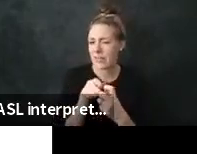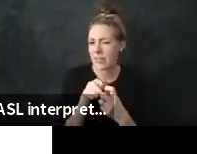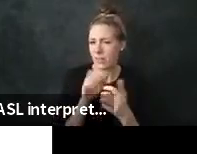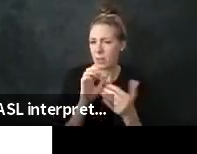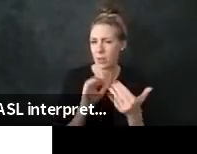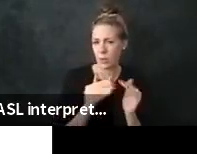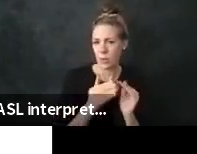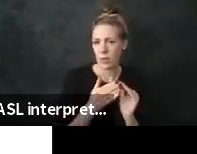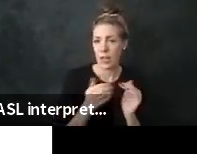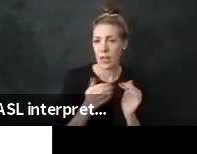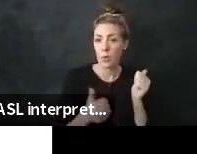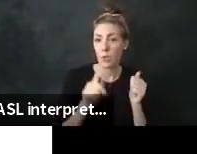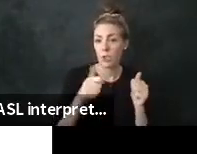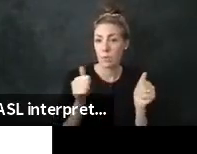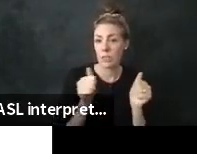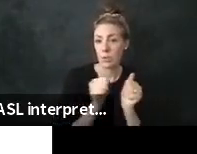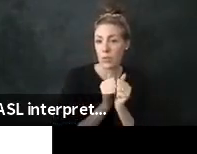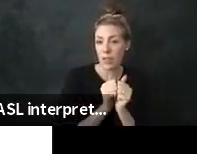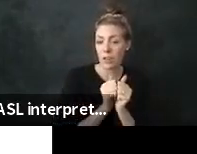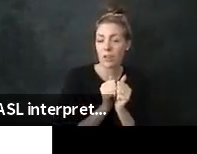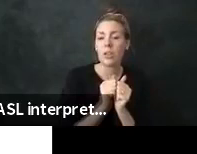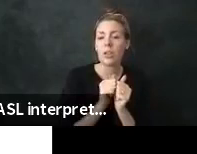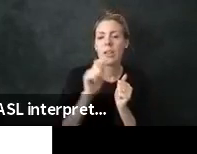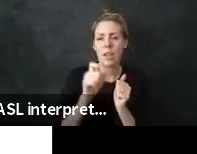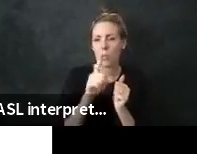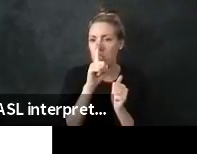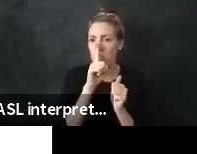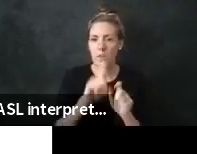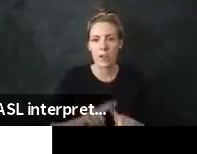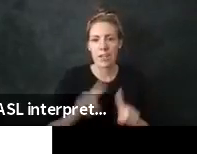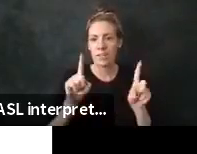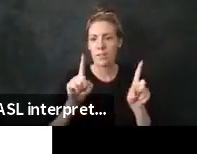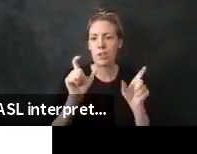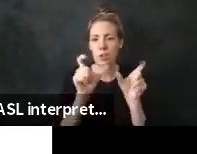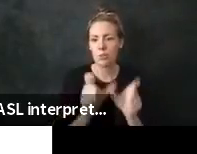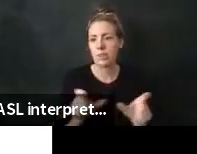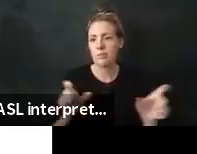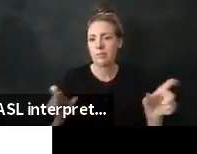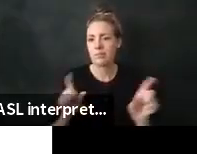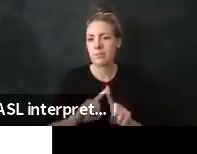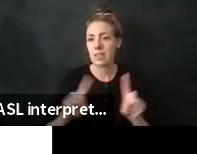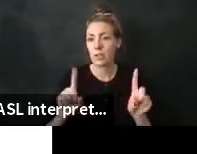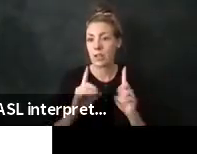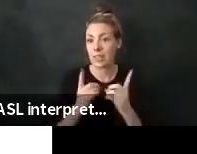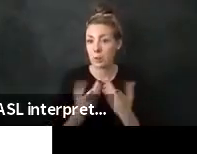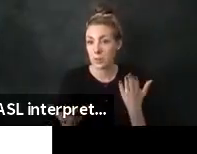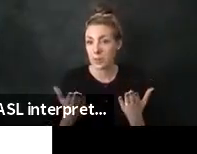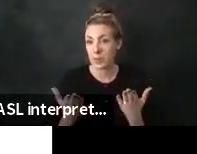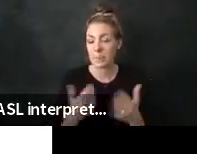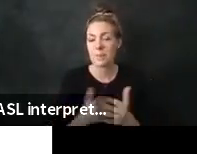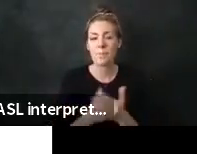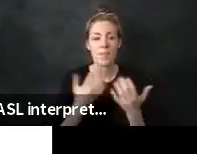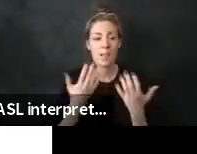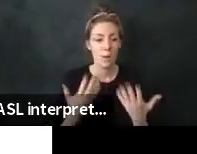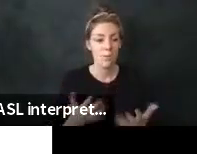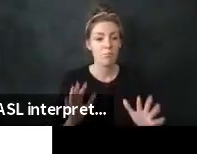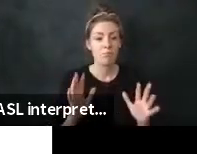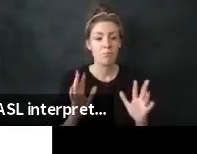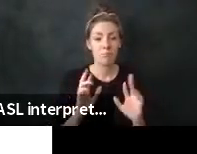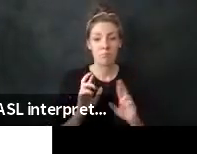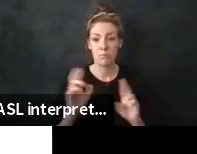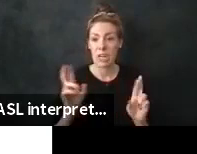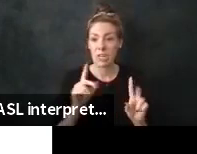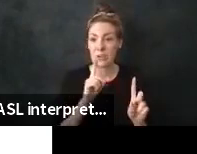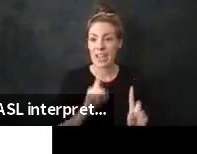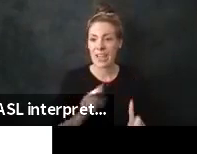Which communities should be together and which communities are very different and maybe should be in different districts? And with that, I'm happy to answer any questions about